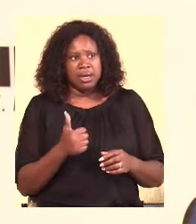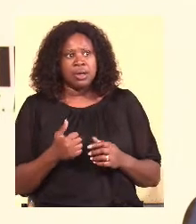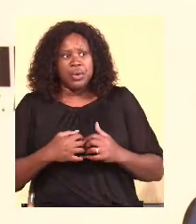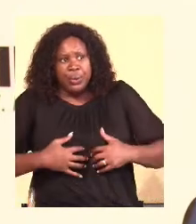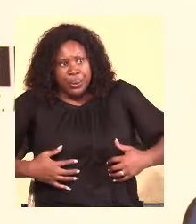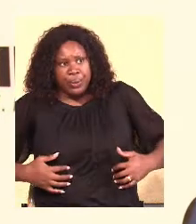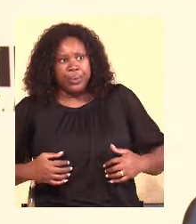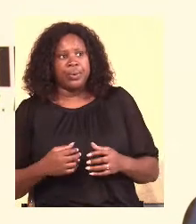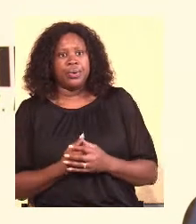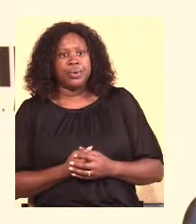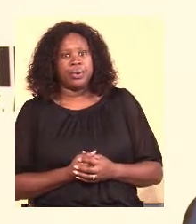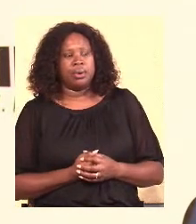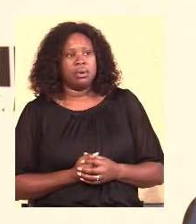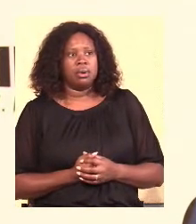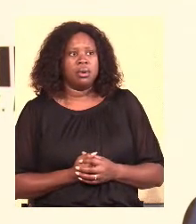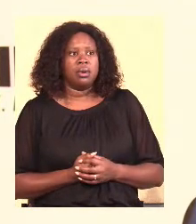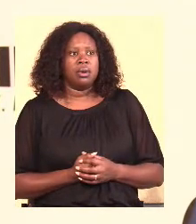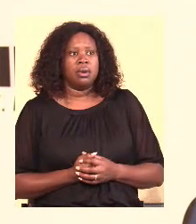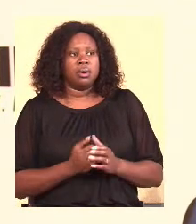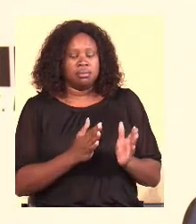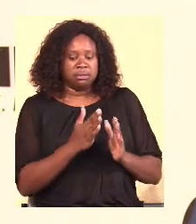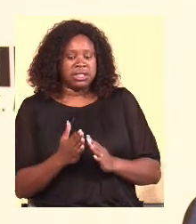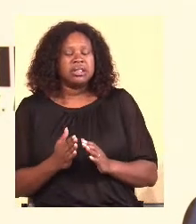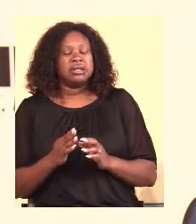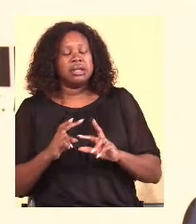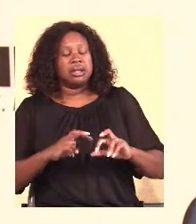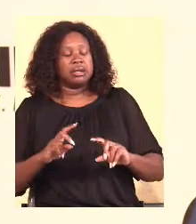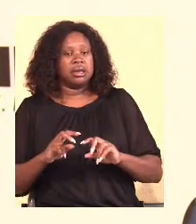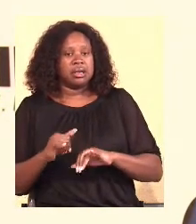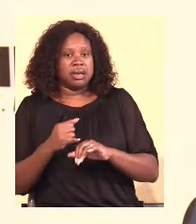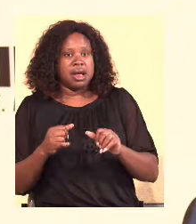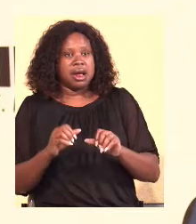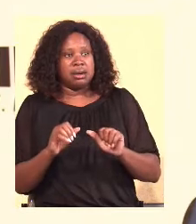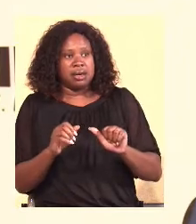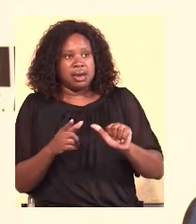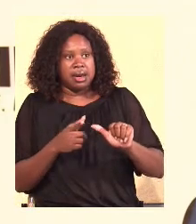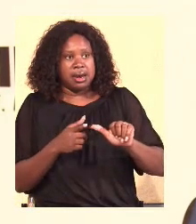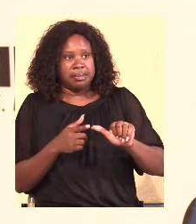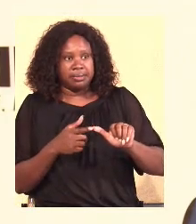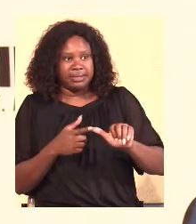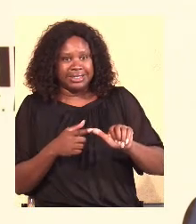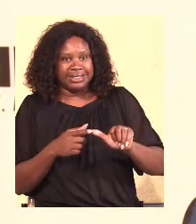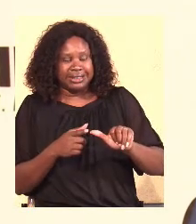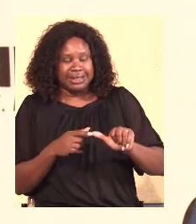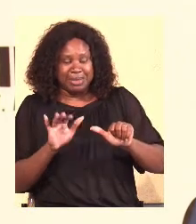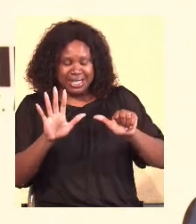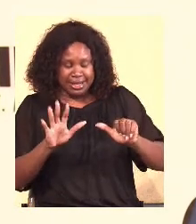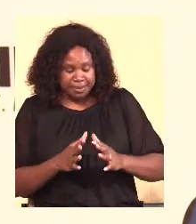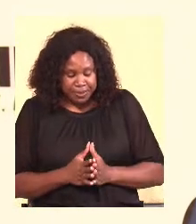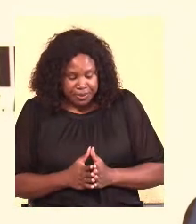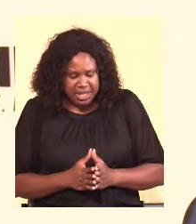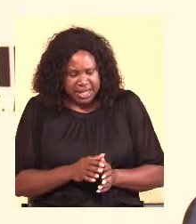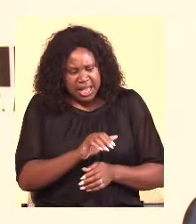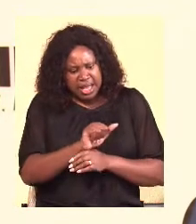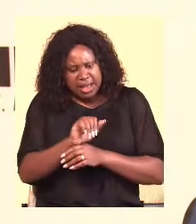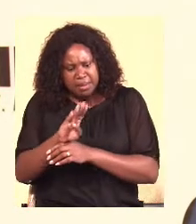malnutrition. The other research thematic areas, which is number 6, is relates to the relationship between A, B,